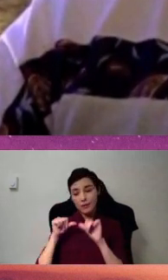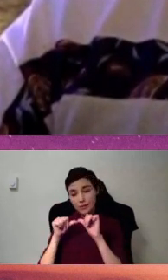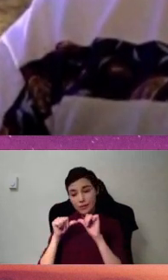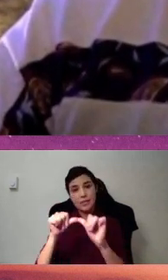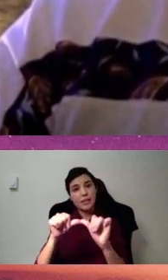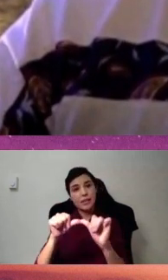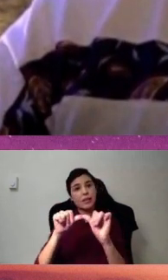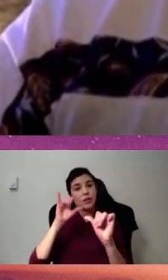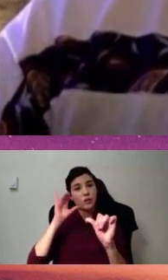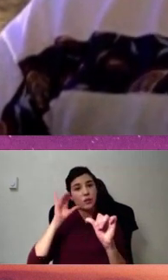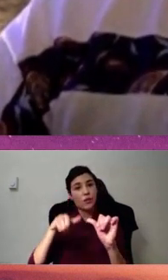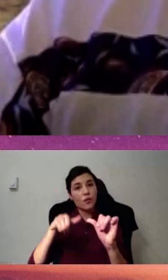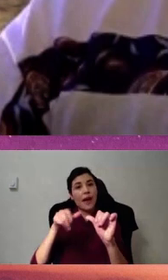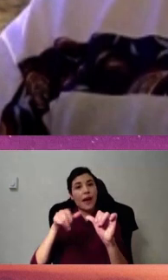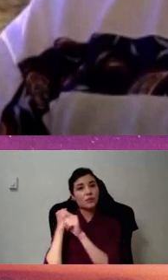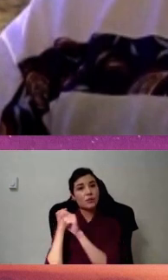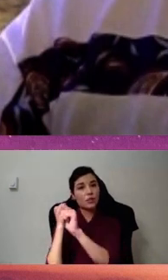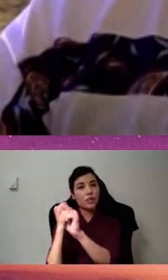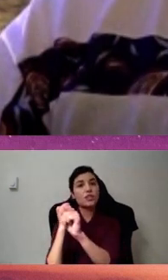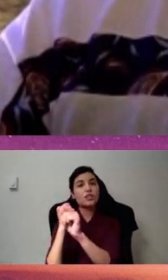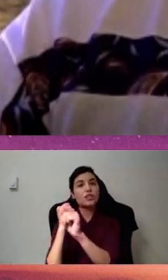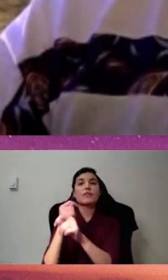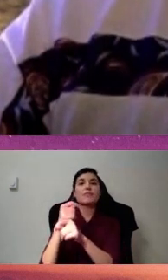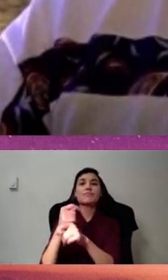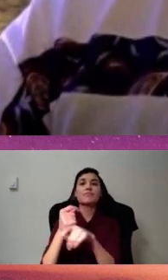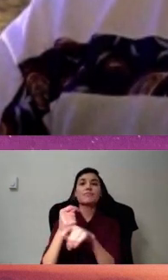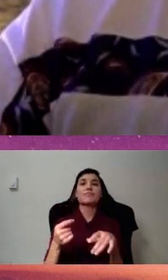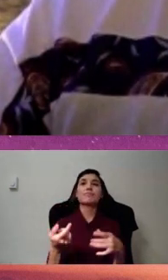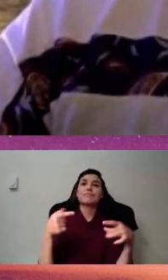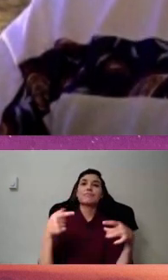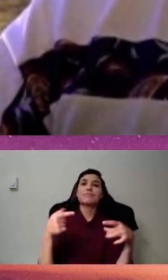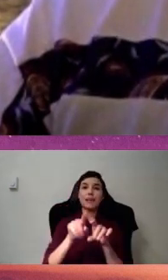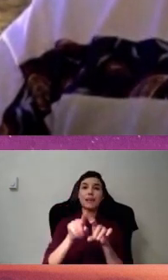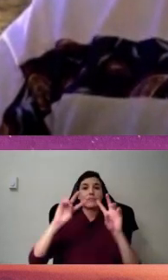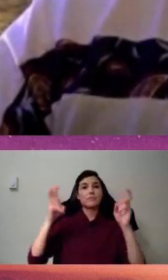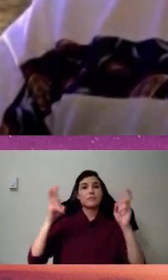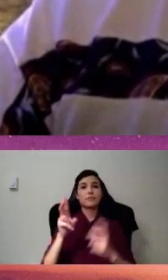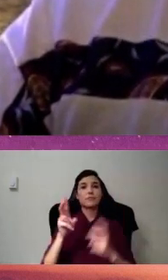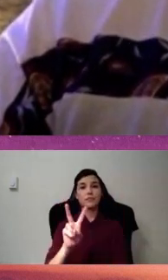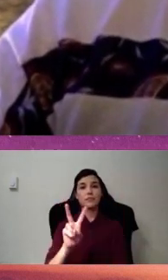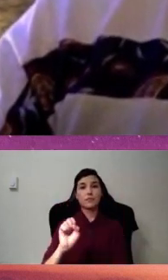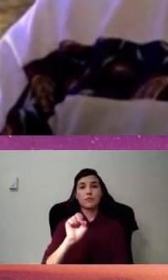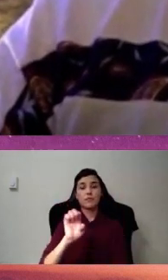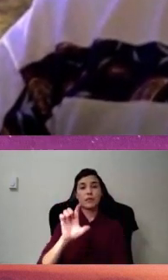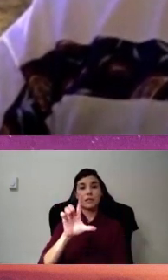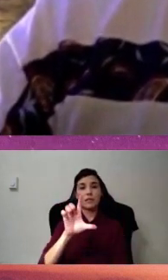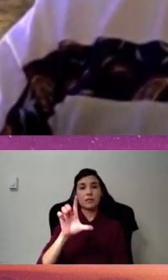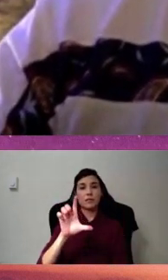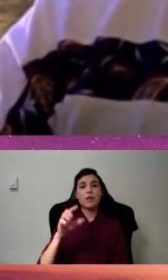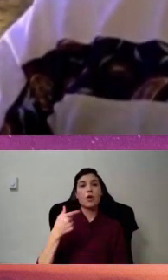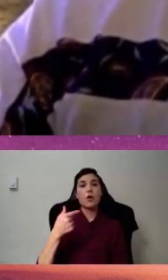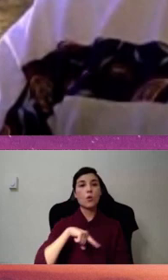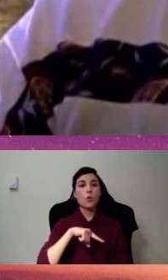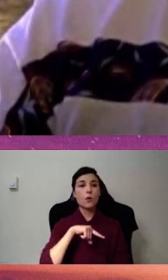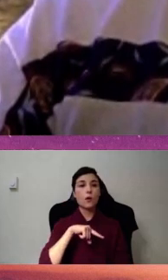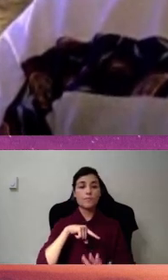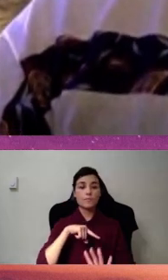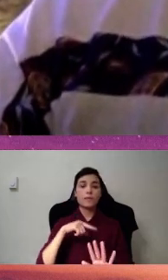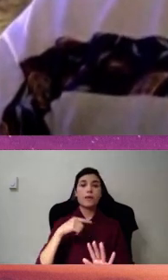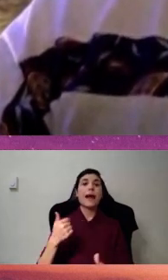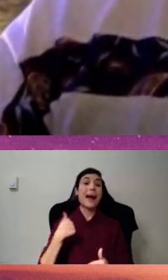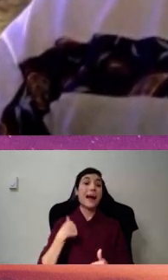as vessels. And I hear like a lot of conversations today, like around resilience, and I would just like